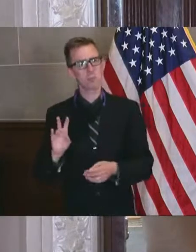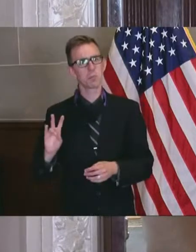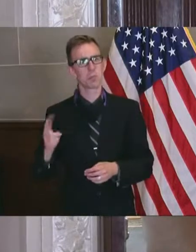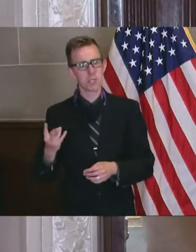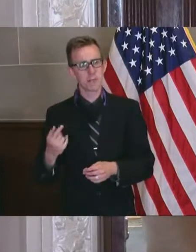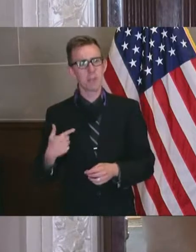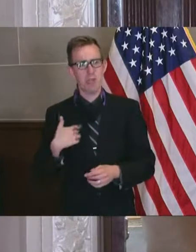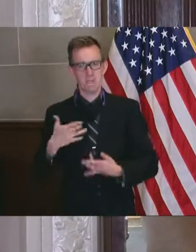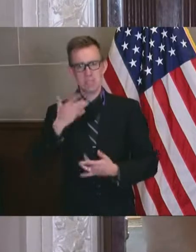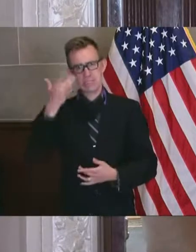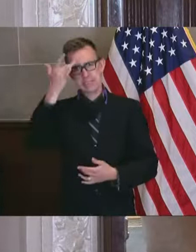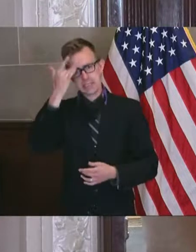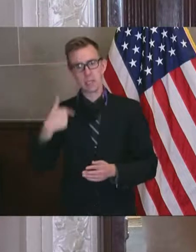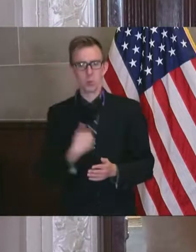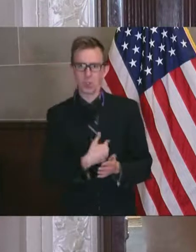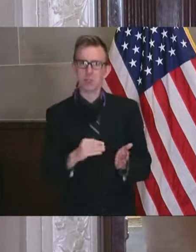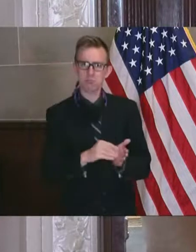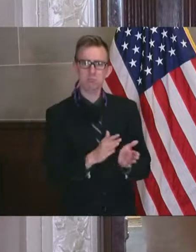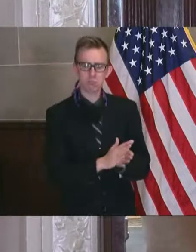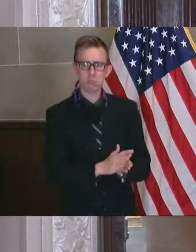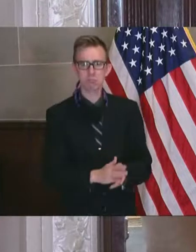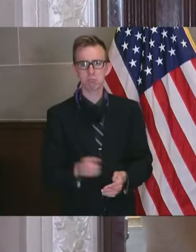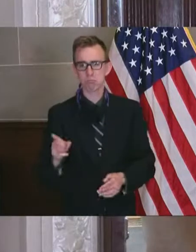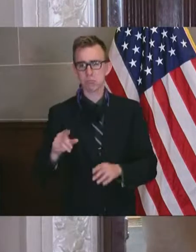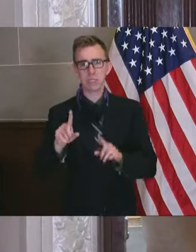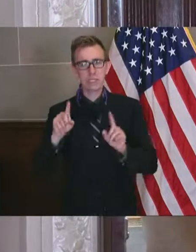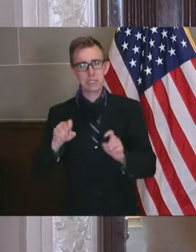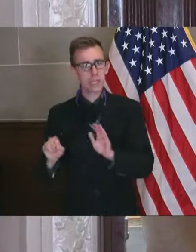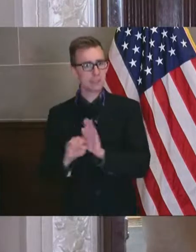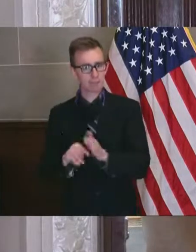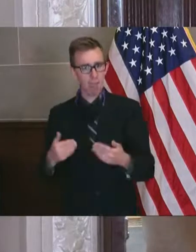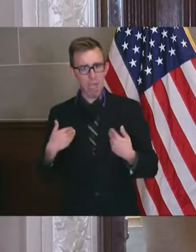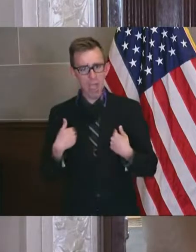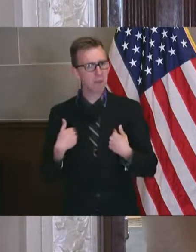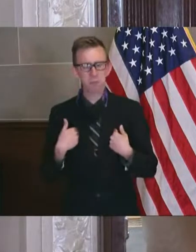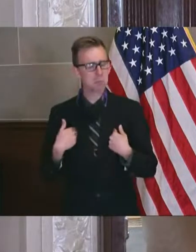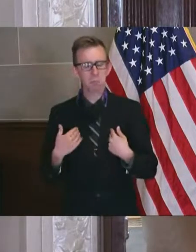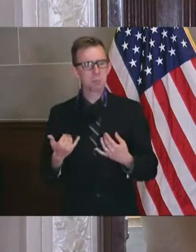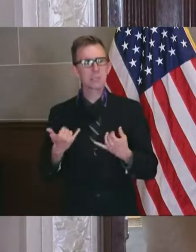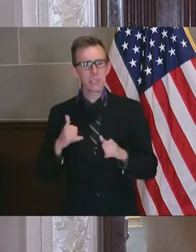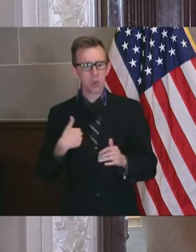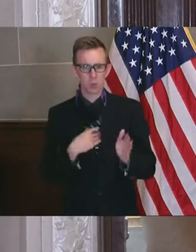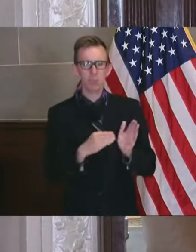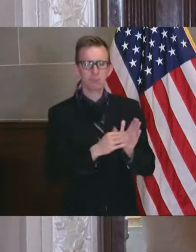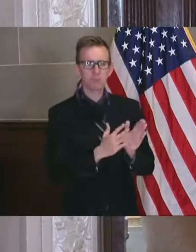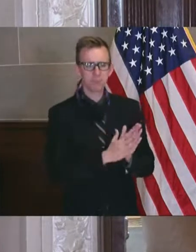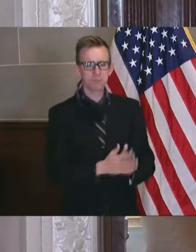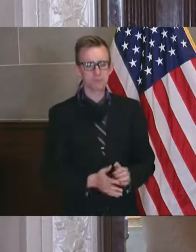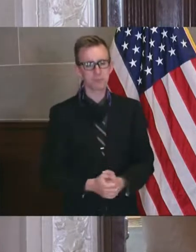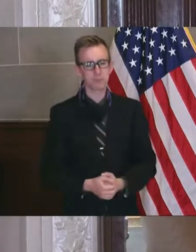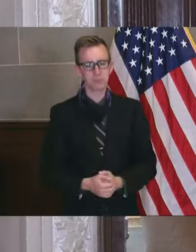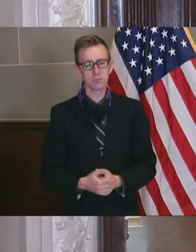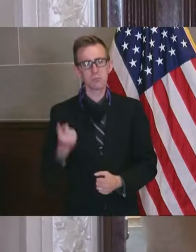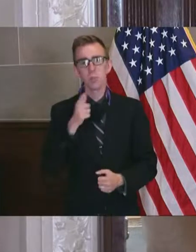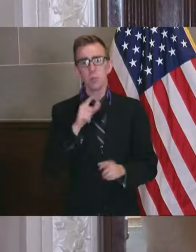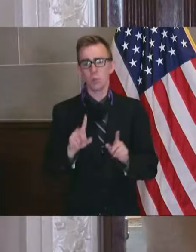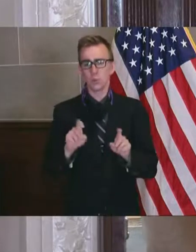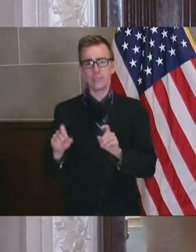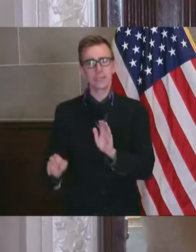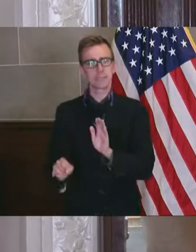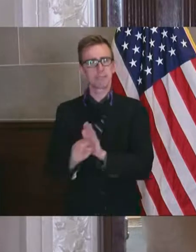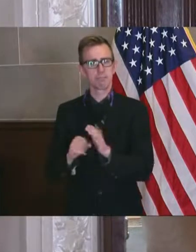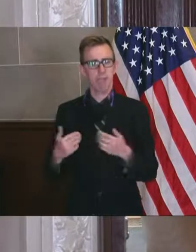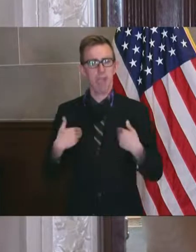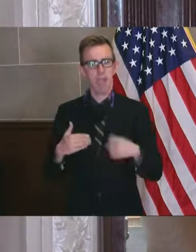2nd, we enter that information. Not that they tested positive on February 2nd. Now, I would argue that somebody who tested positive